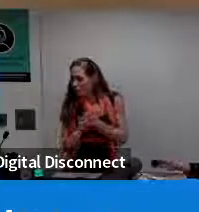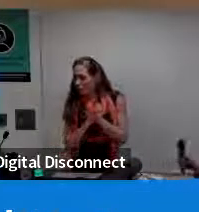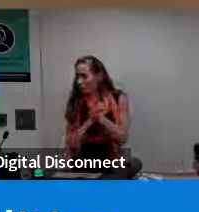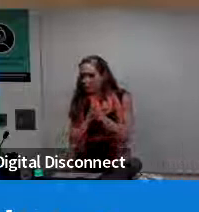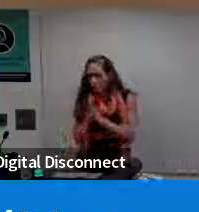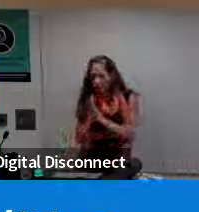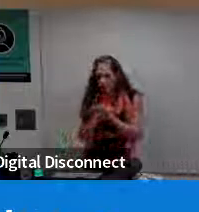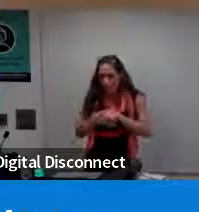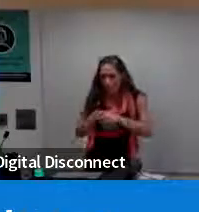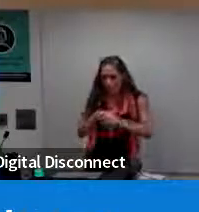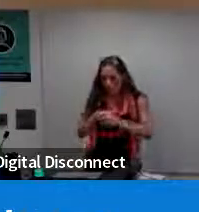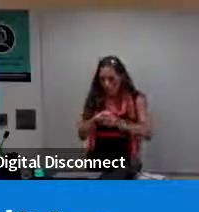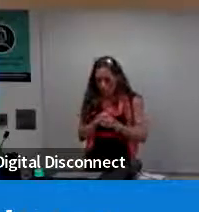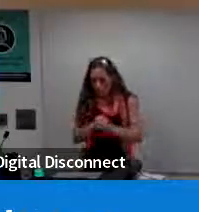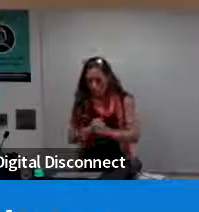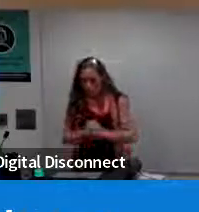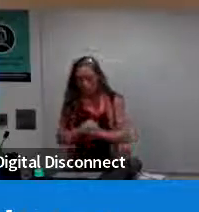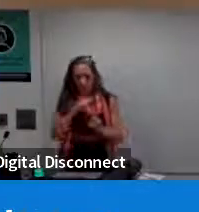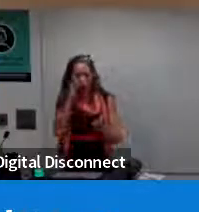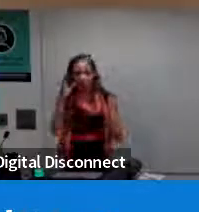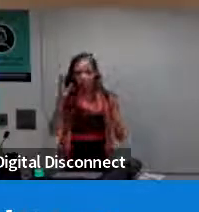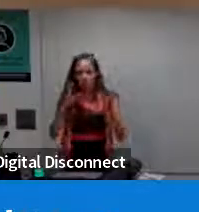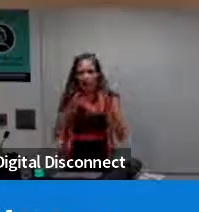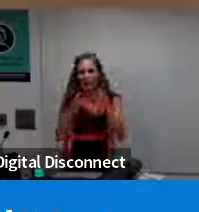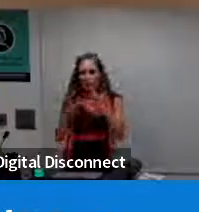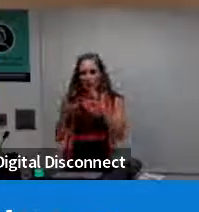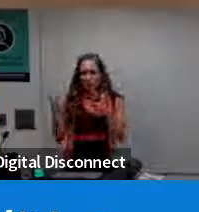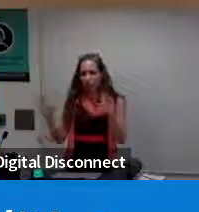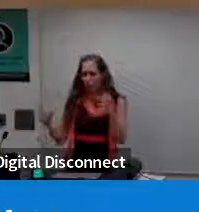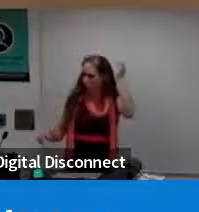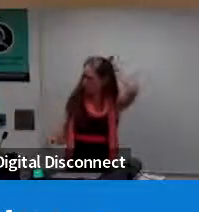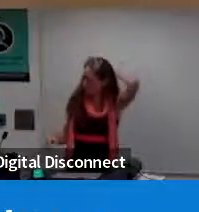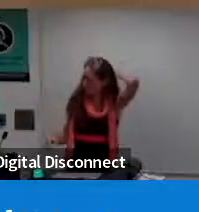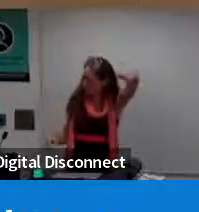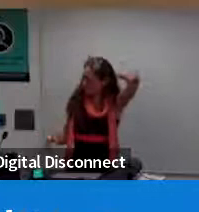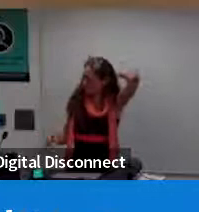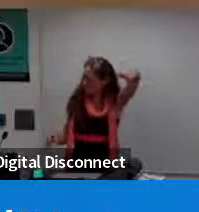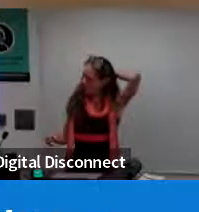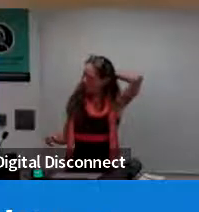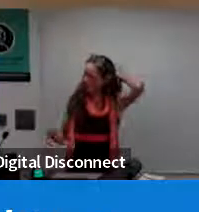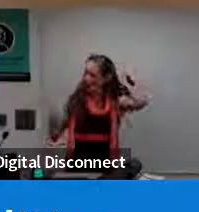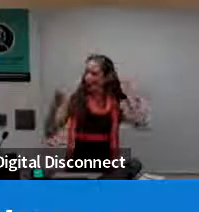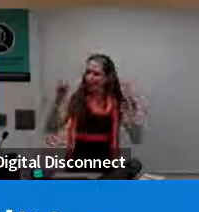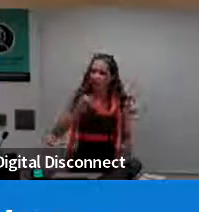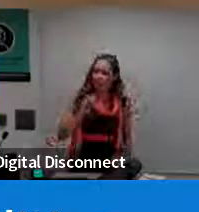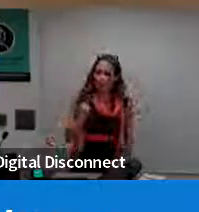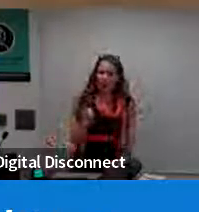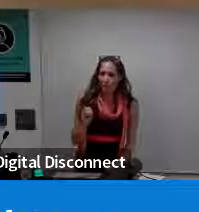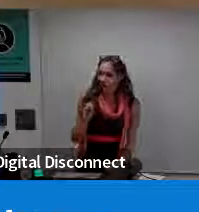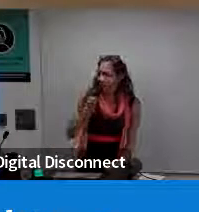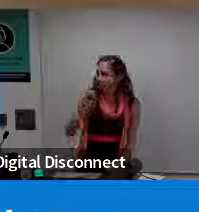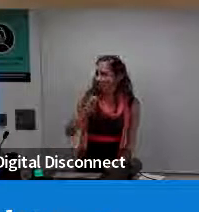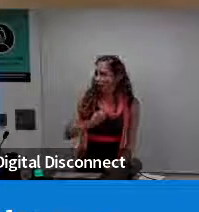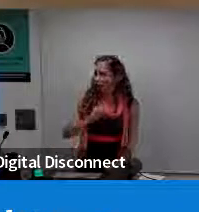and design, research and practice should really think about, you cannot just focus on one of these areas of inequalities. We need to be